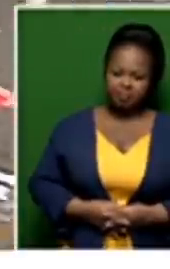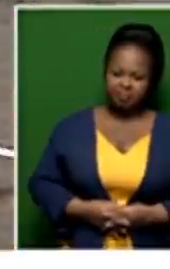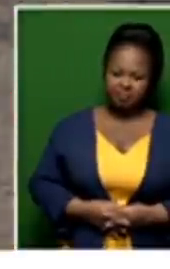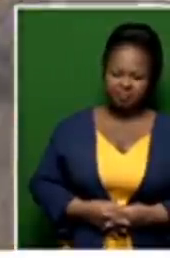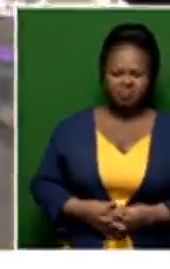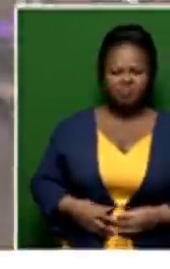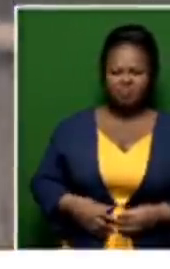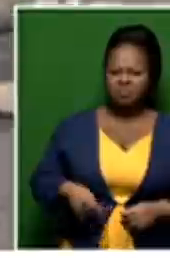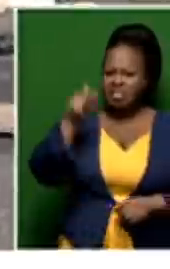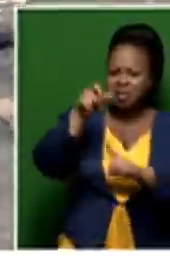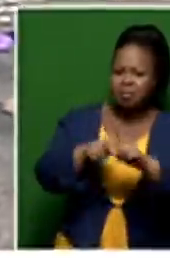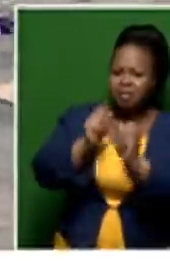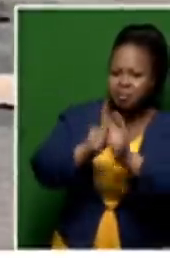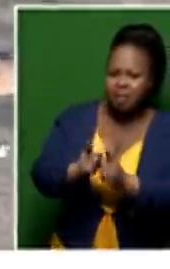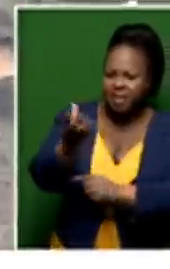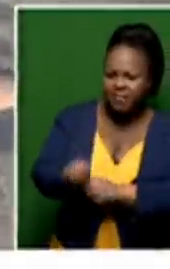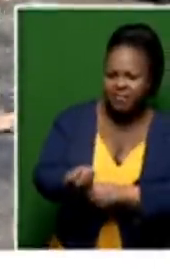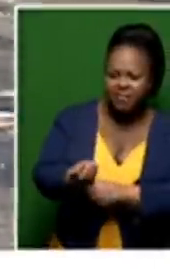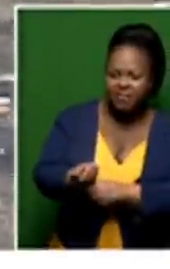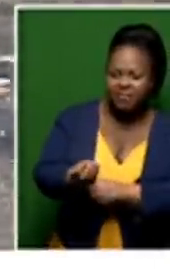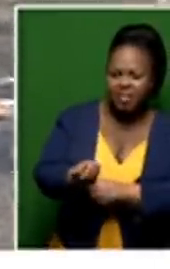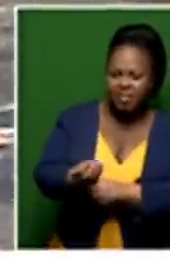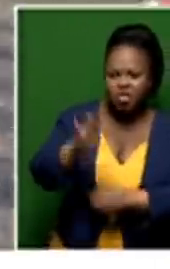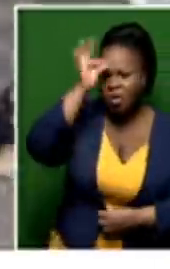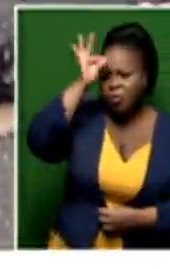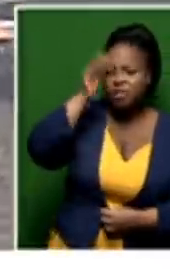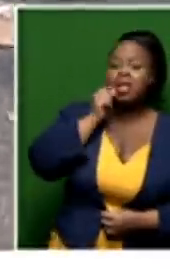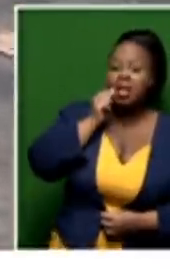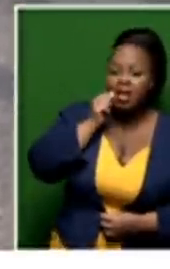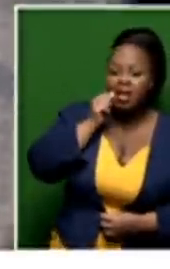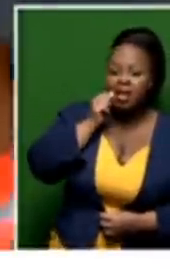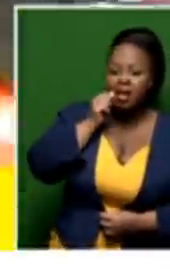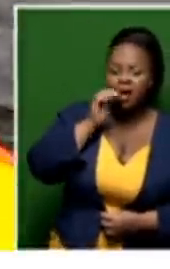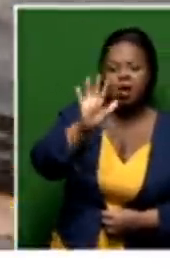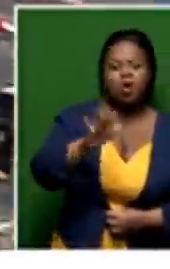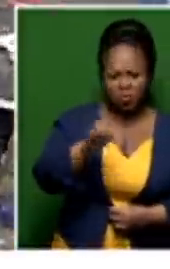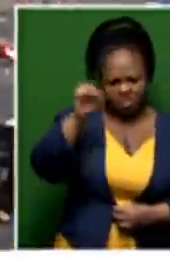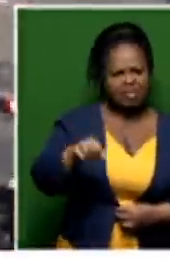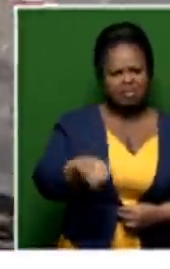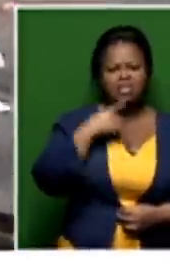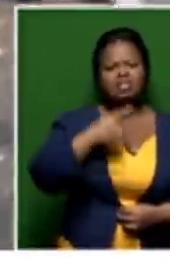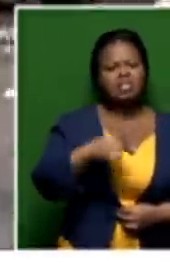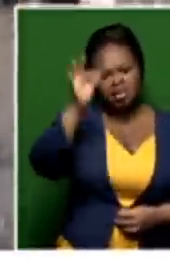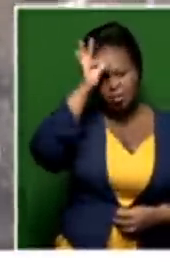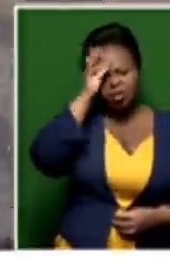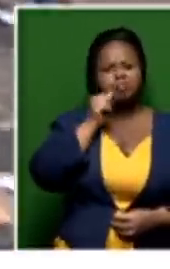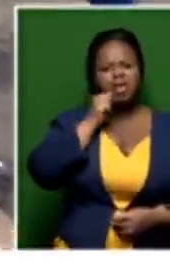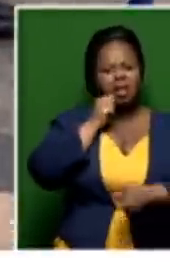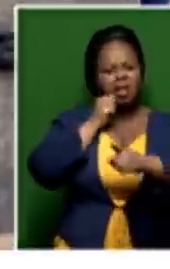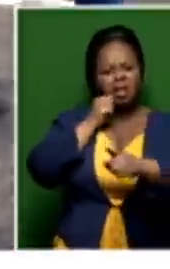I think, ukhona umuntu olimele baba? Iphoyisa limele. Liana, understand that there's a police